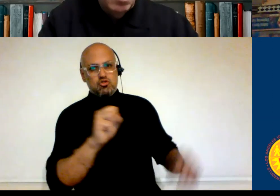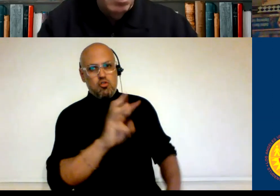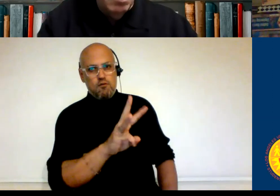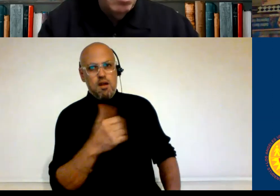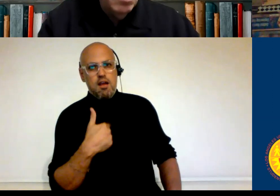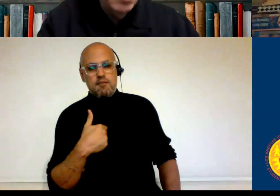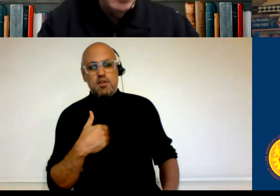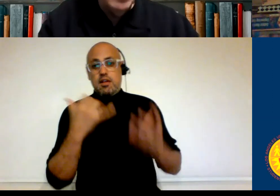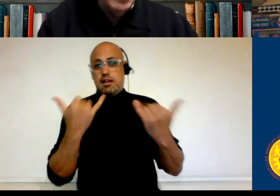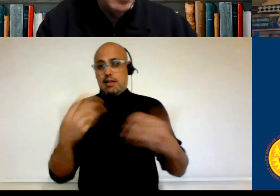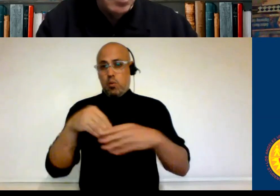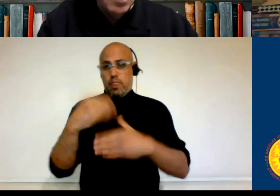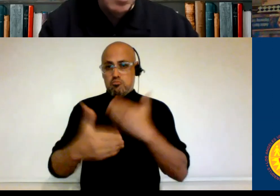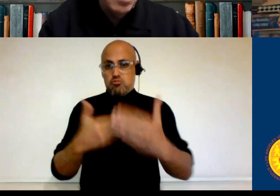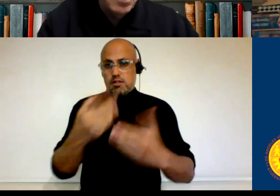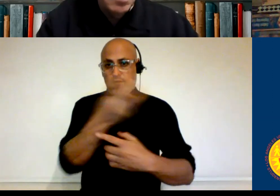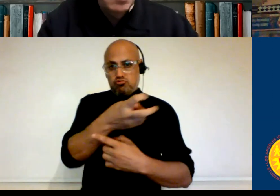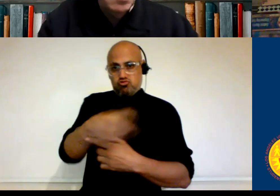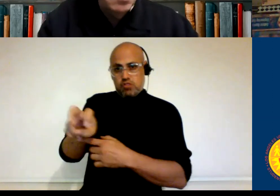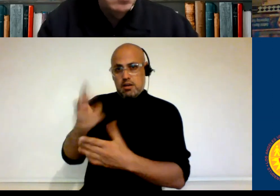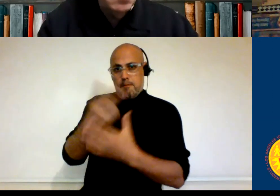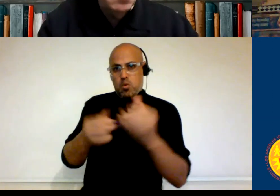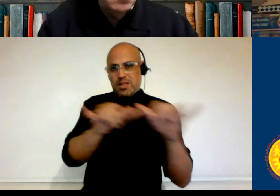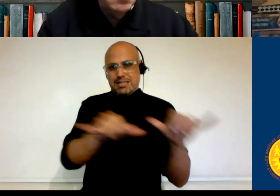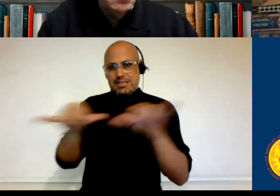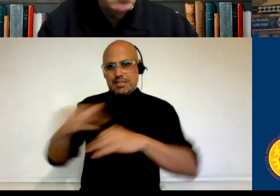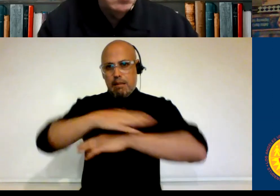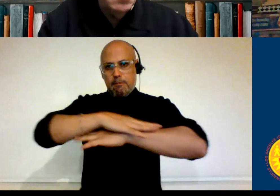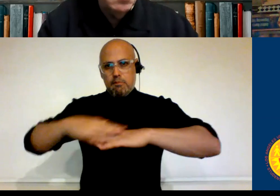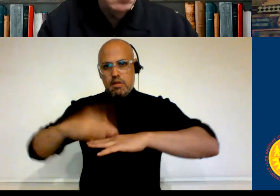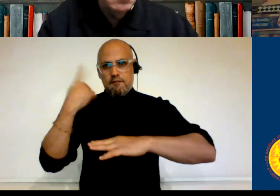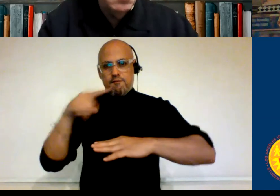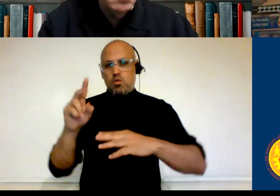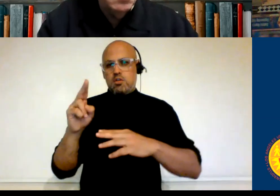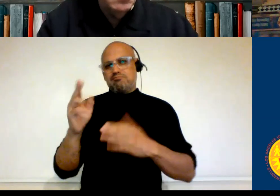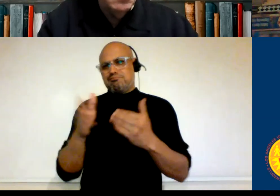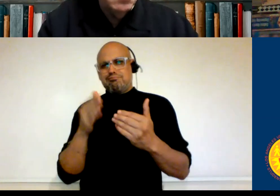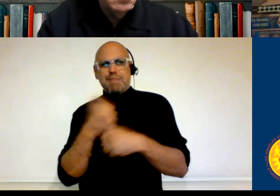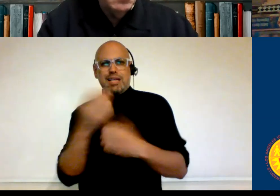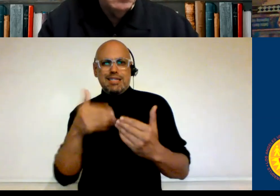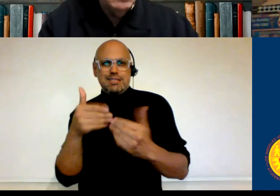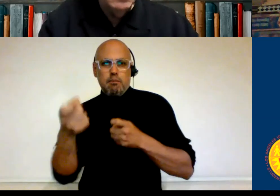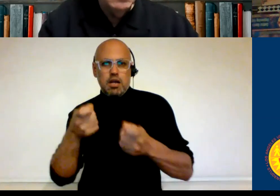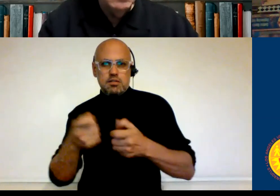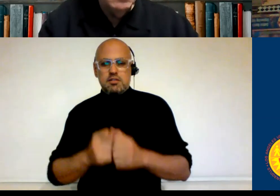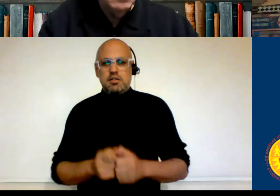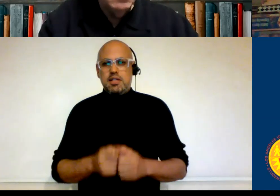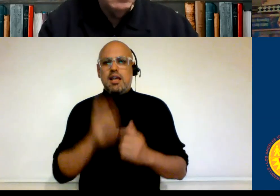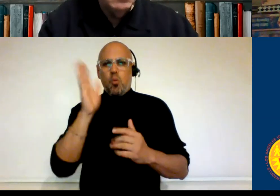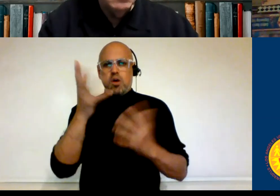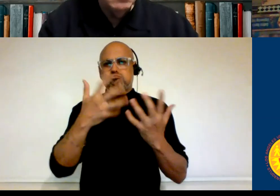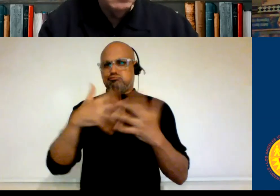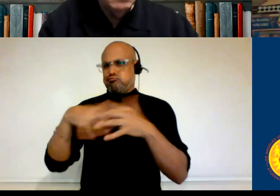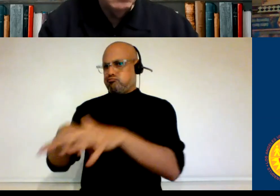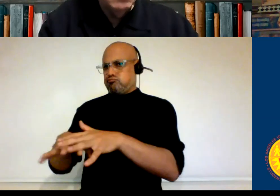now we are in the process to transition both of them to the same platform for the ease of management. It is going to be seamless, and they're not going to have